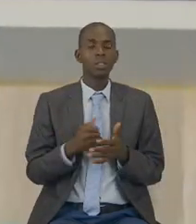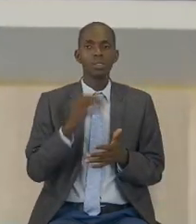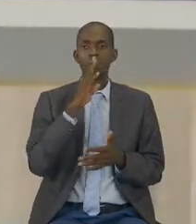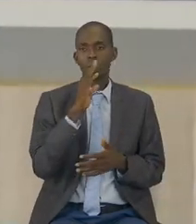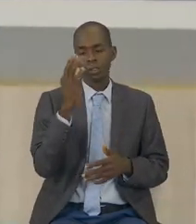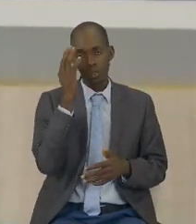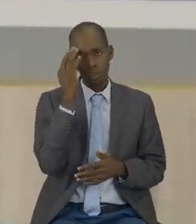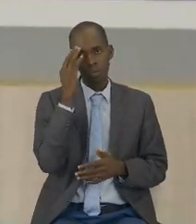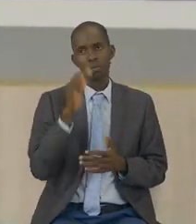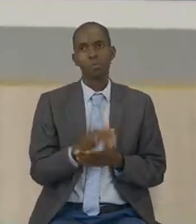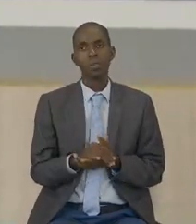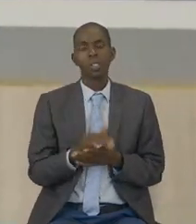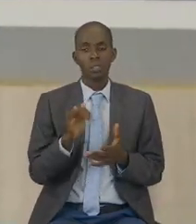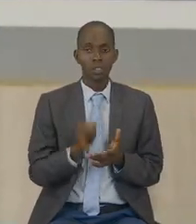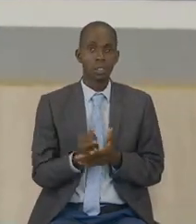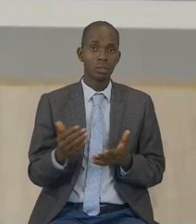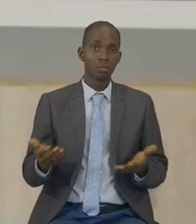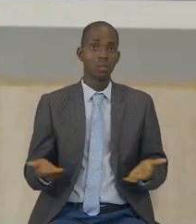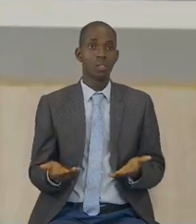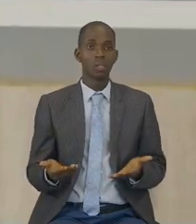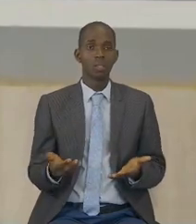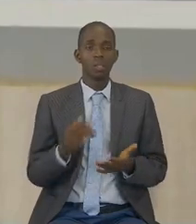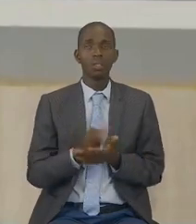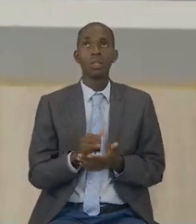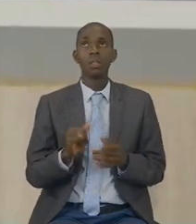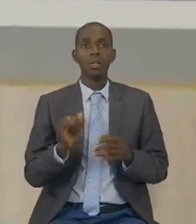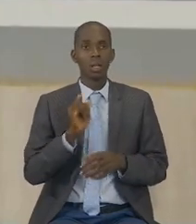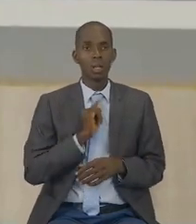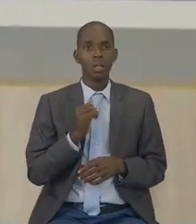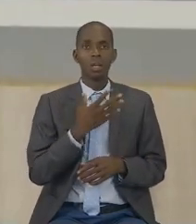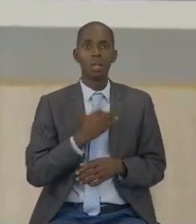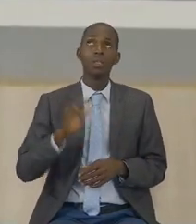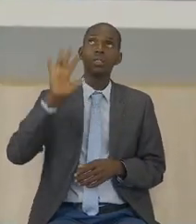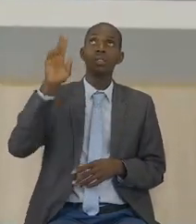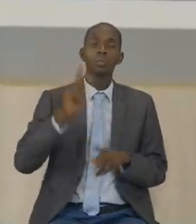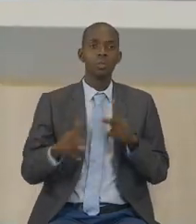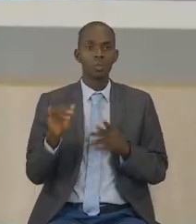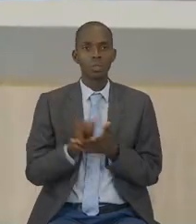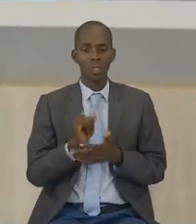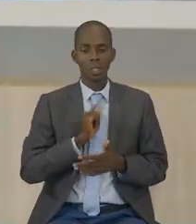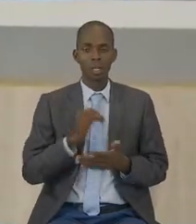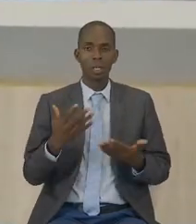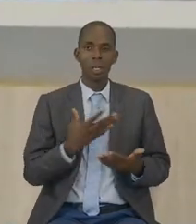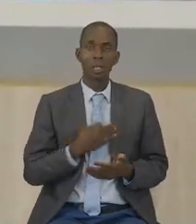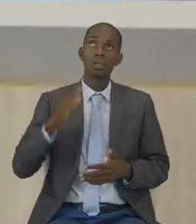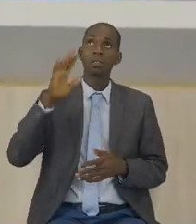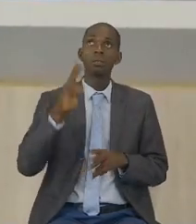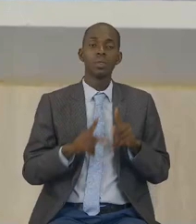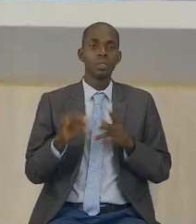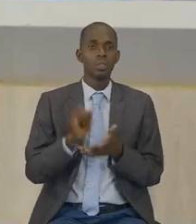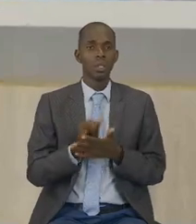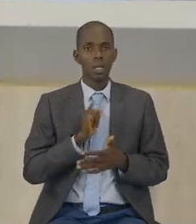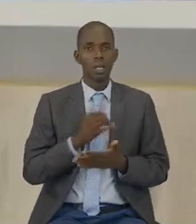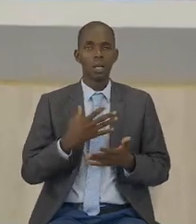known that here, that I and thy people, I and thy people, I and thy